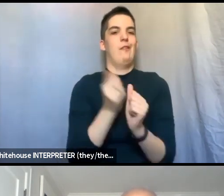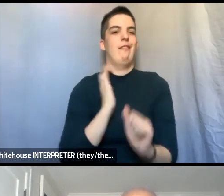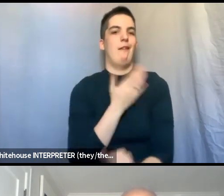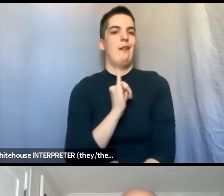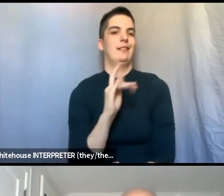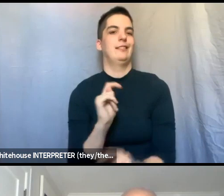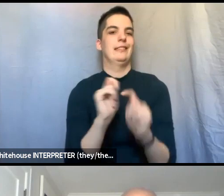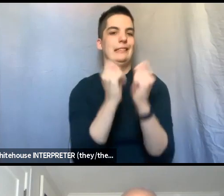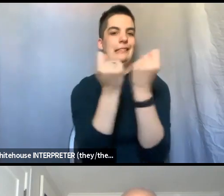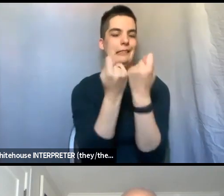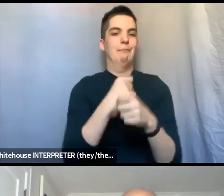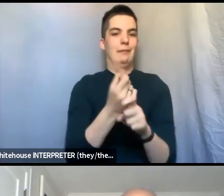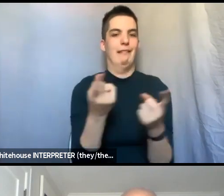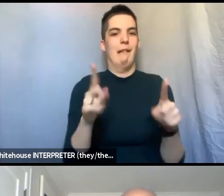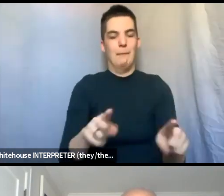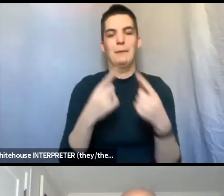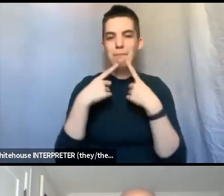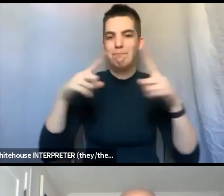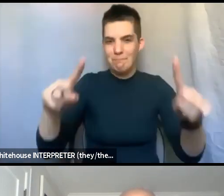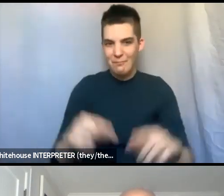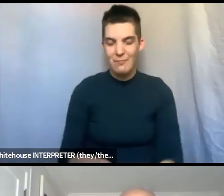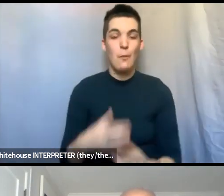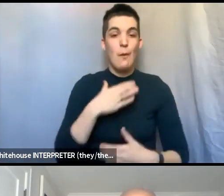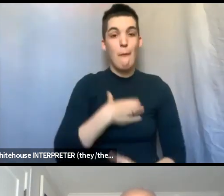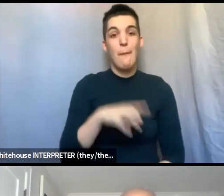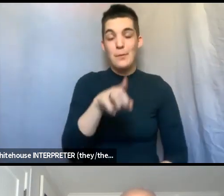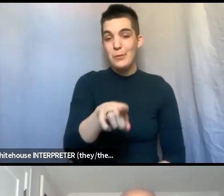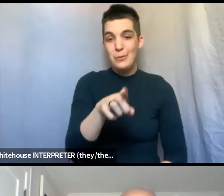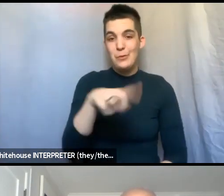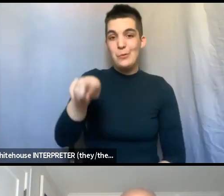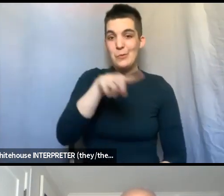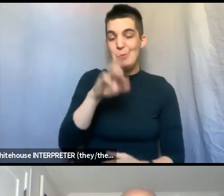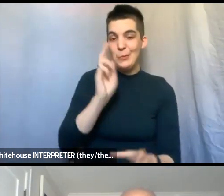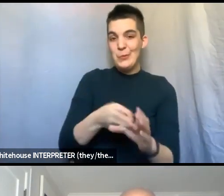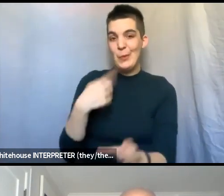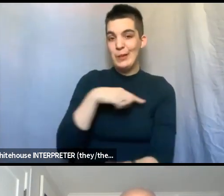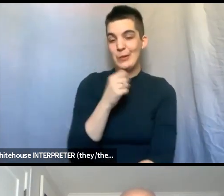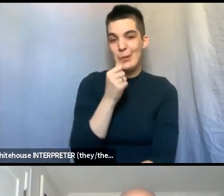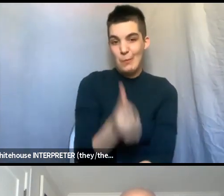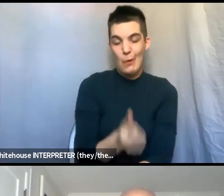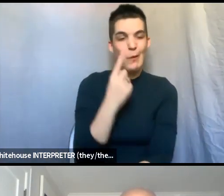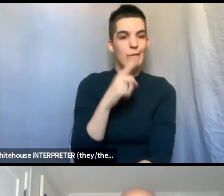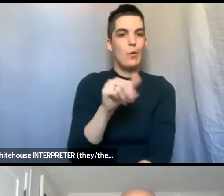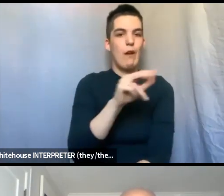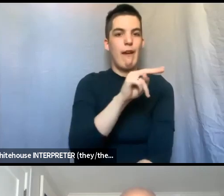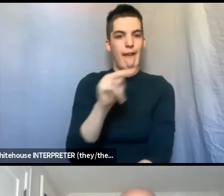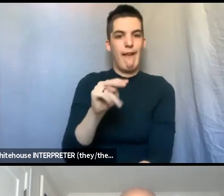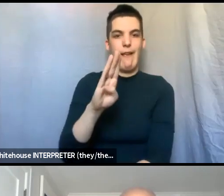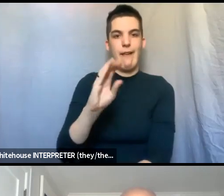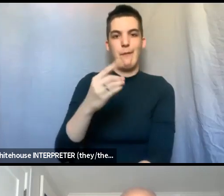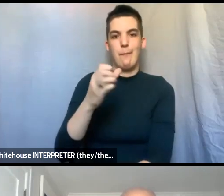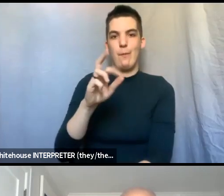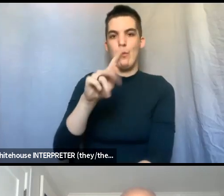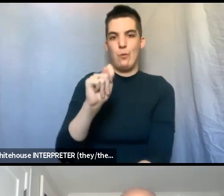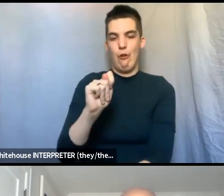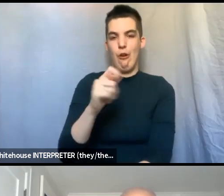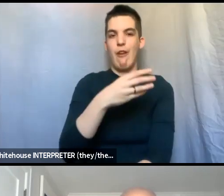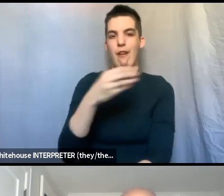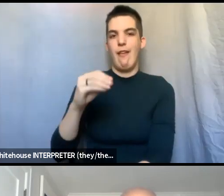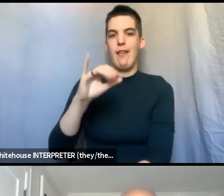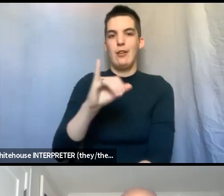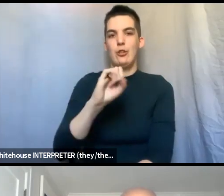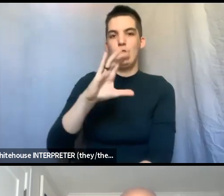We hope that you all join us tomorrow, which would be for Ann Bogart and Jessica Hanna in Creative Practice and